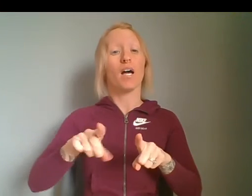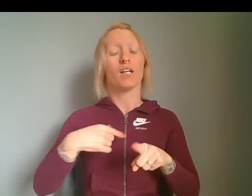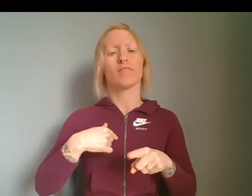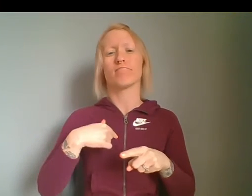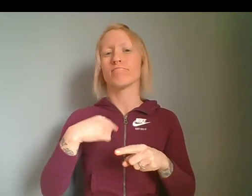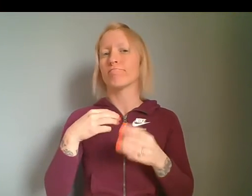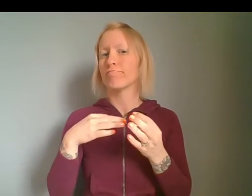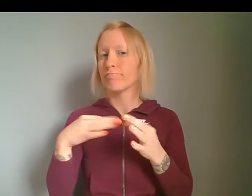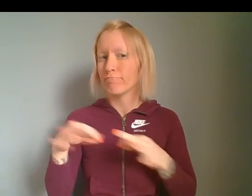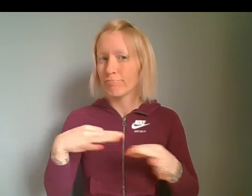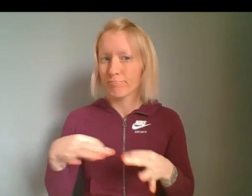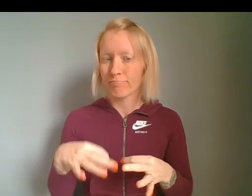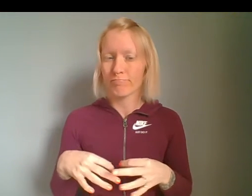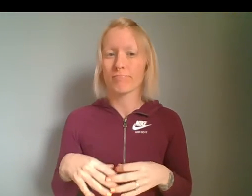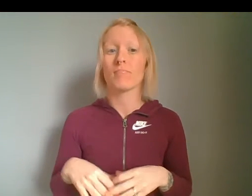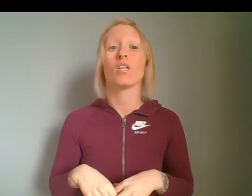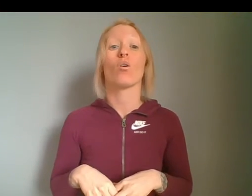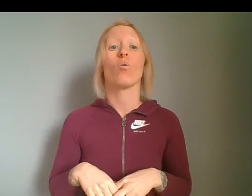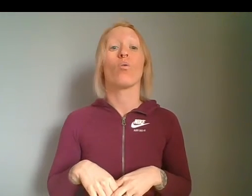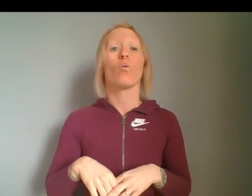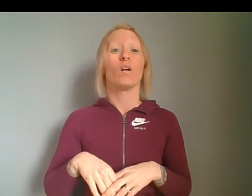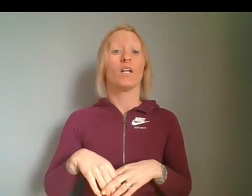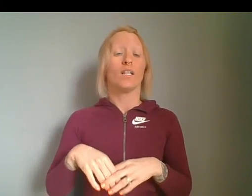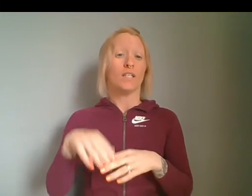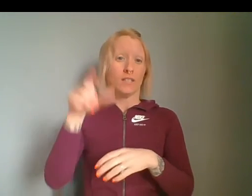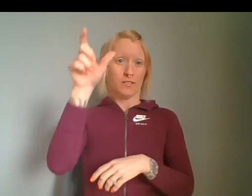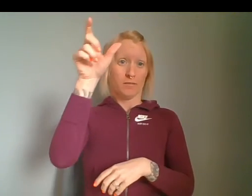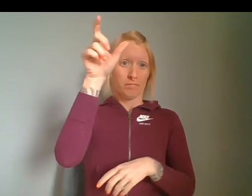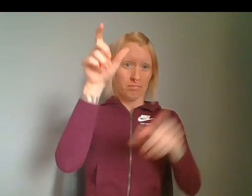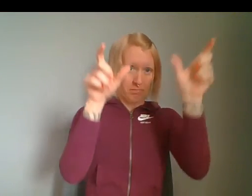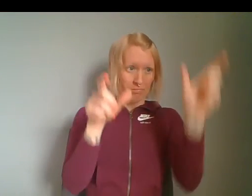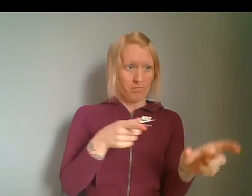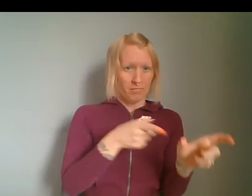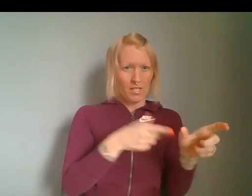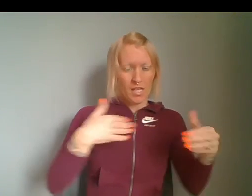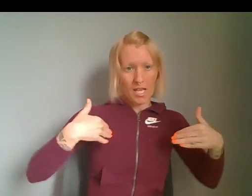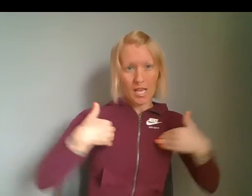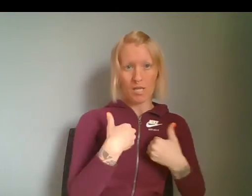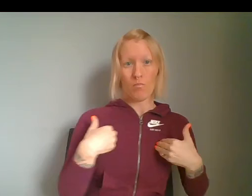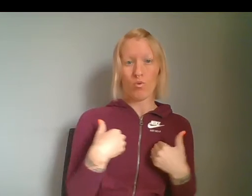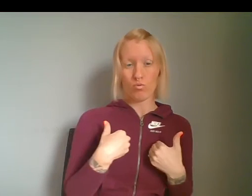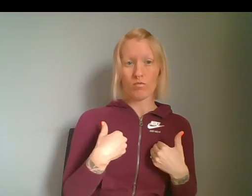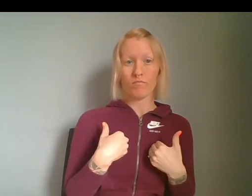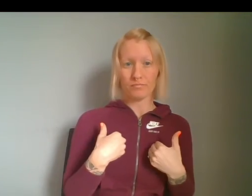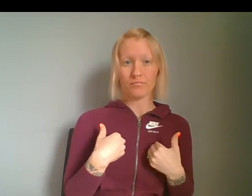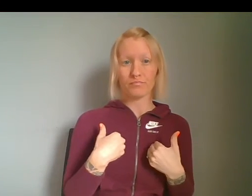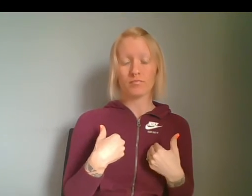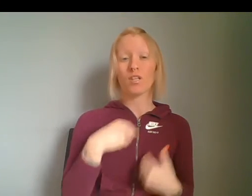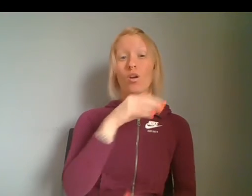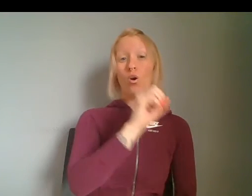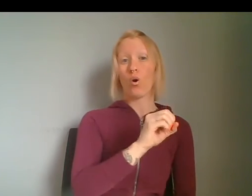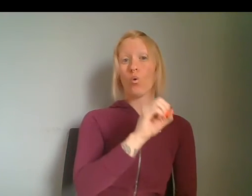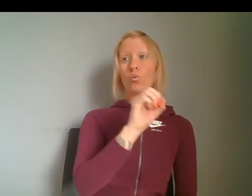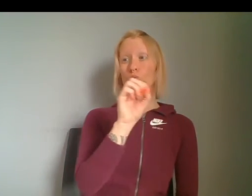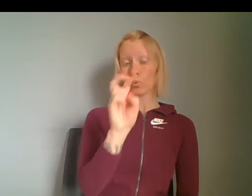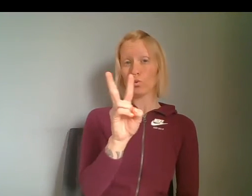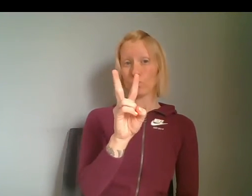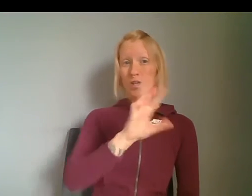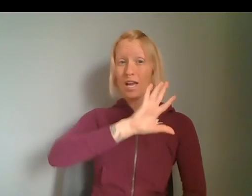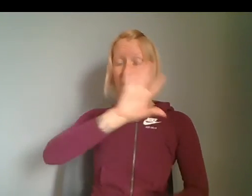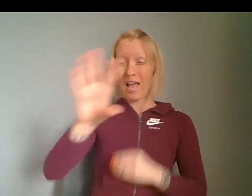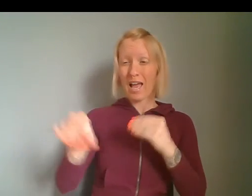right? Plus the sugar from plants, which we call glucose,